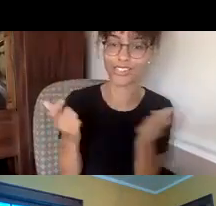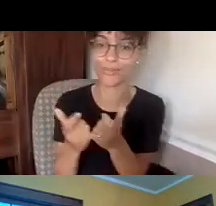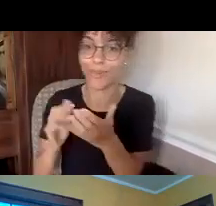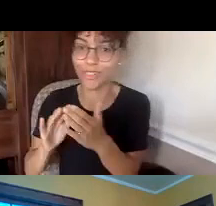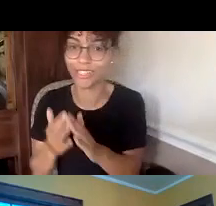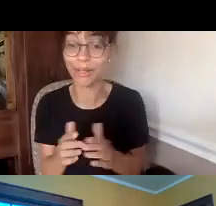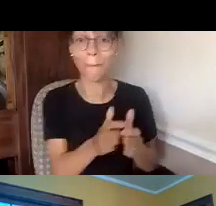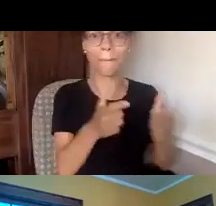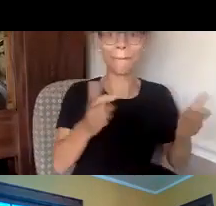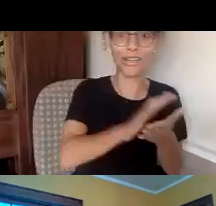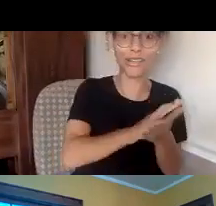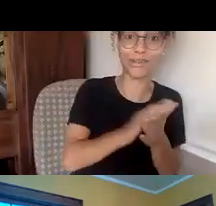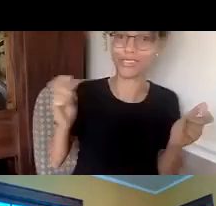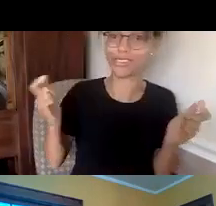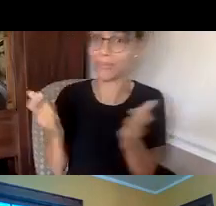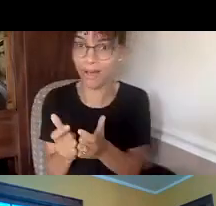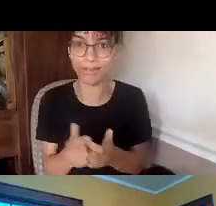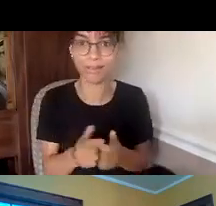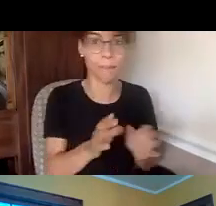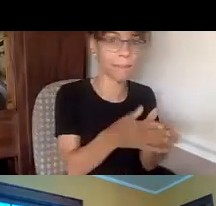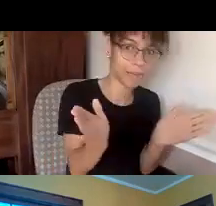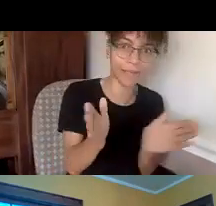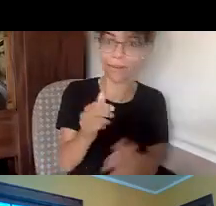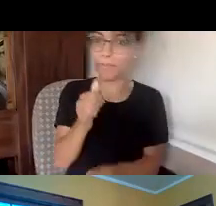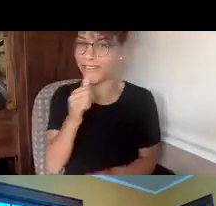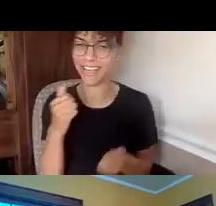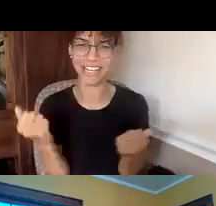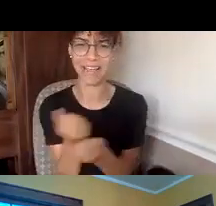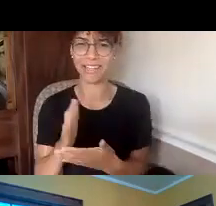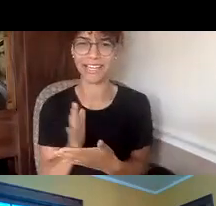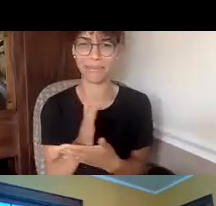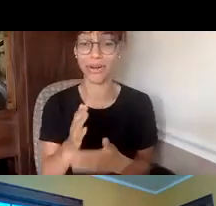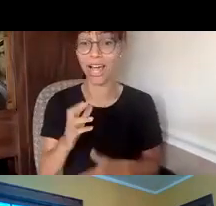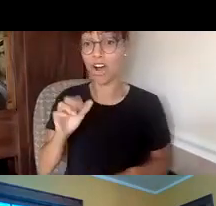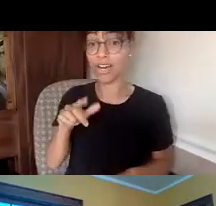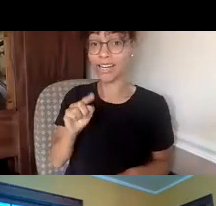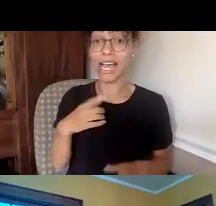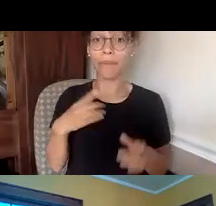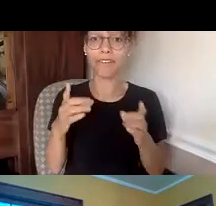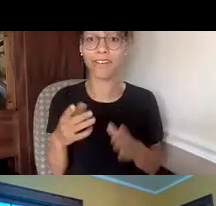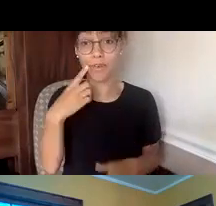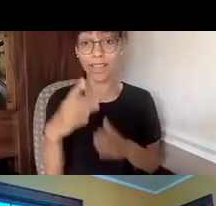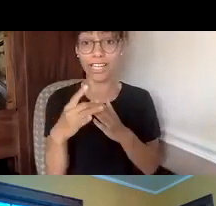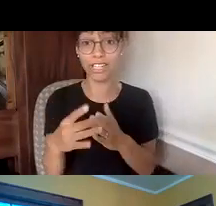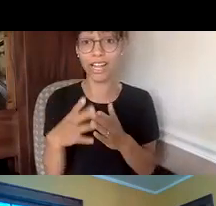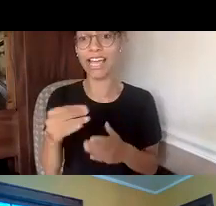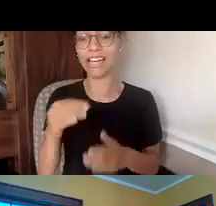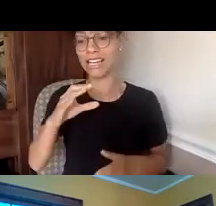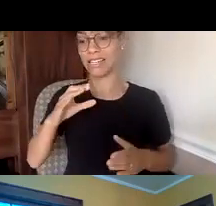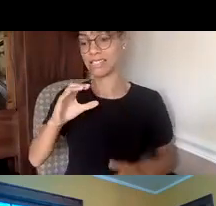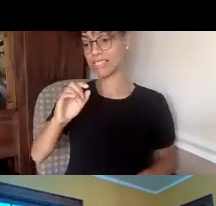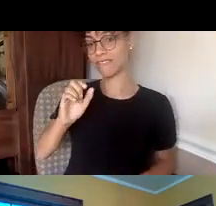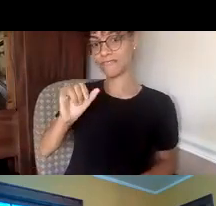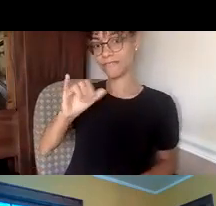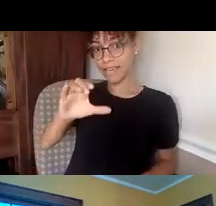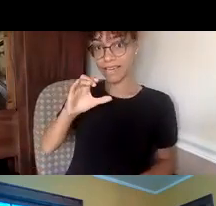schools, small schools, public, private, and everything in between. At RIT, I serve as the director of the Center for Leadership and Civic Engagement in